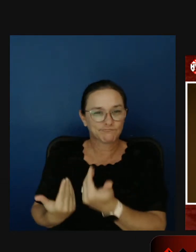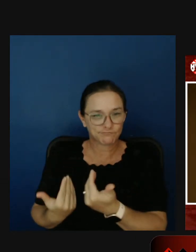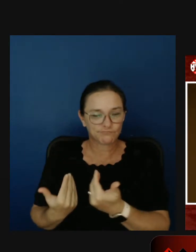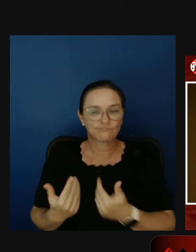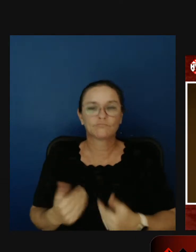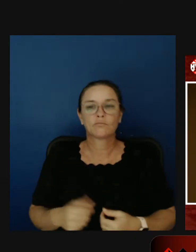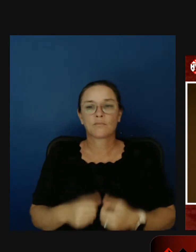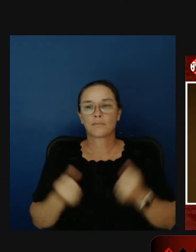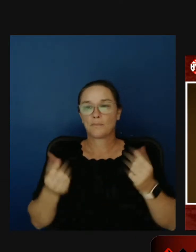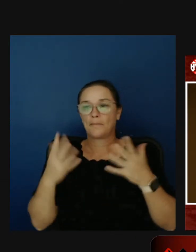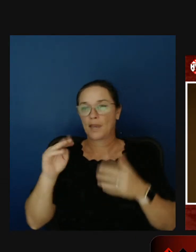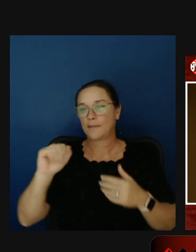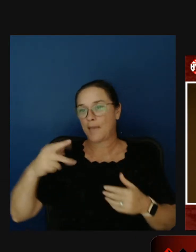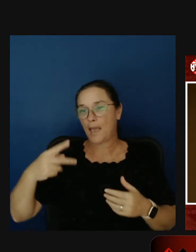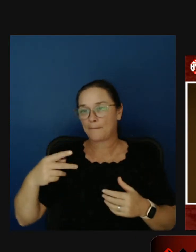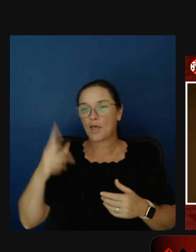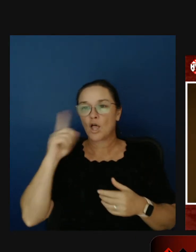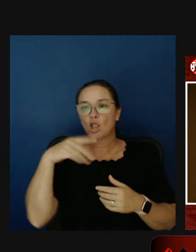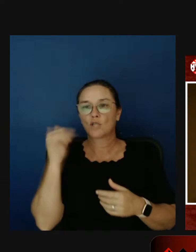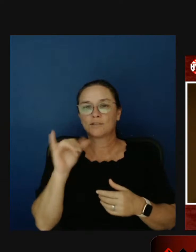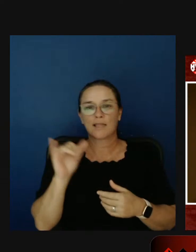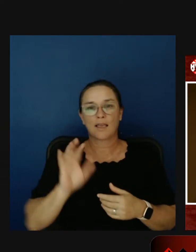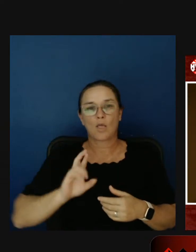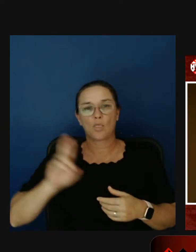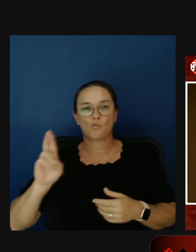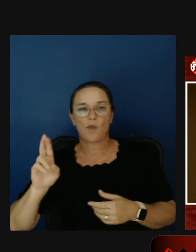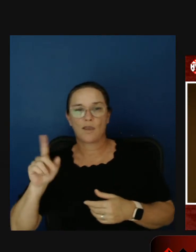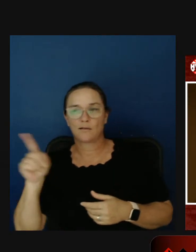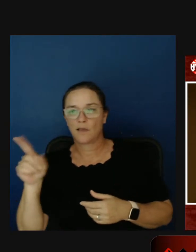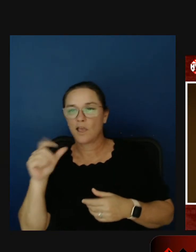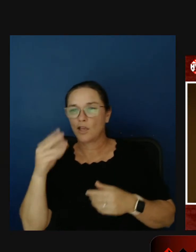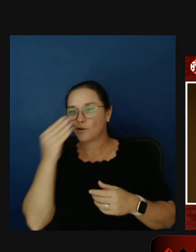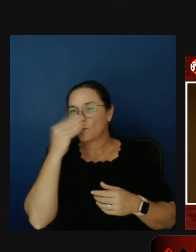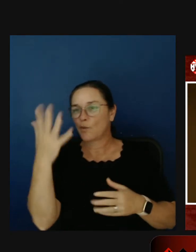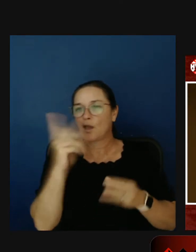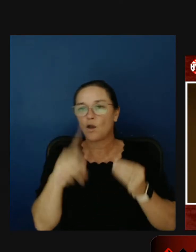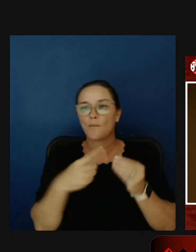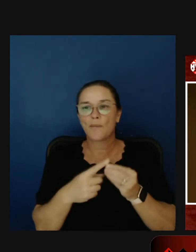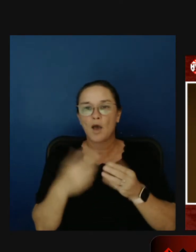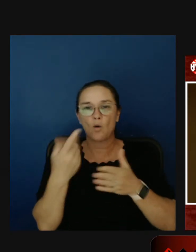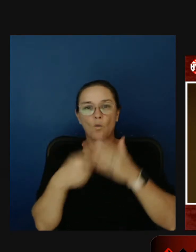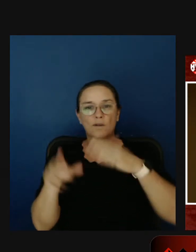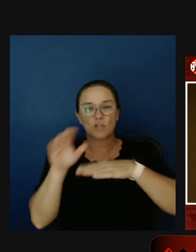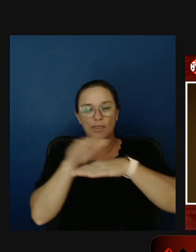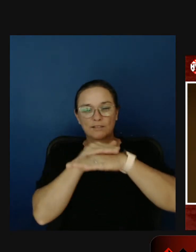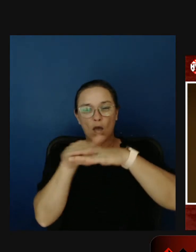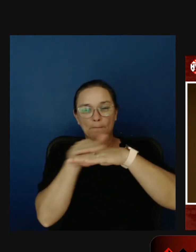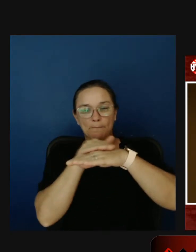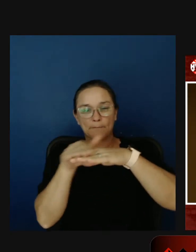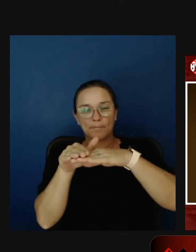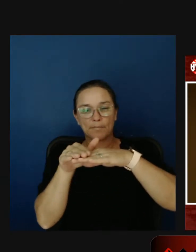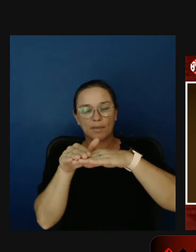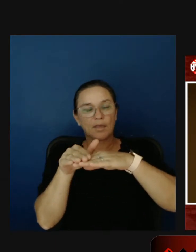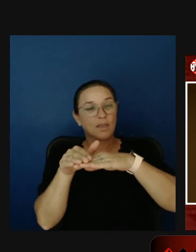maps are like this one. You don't care about the soil or sediment on top that's loose. You care about the